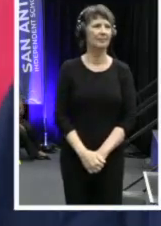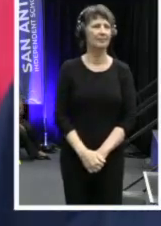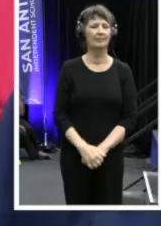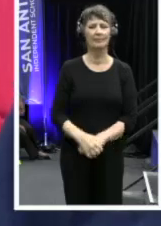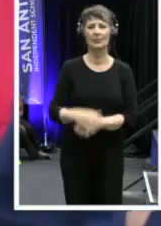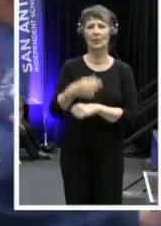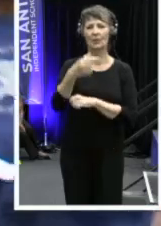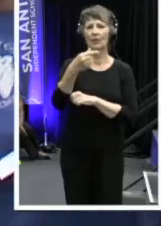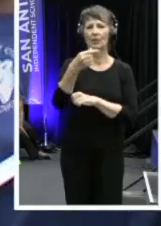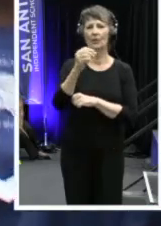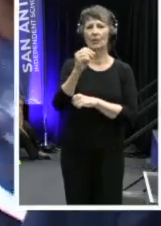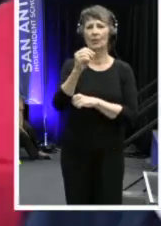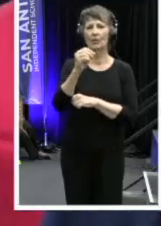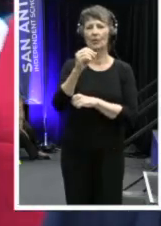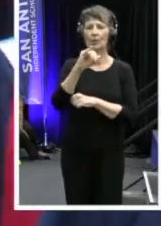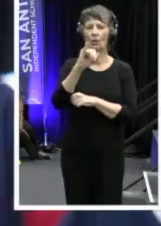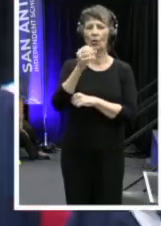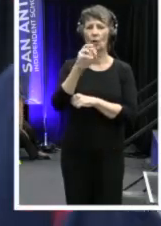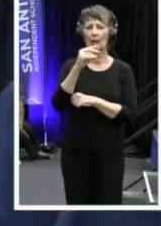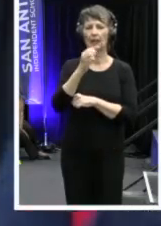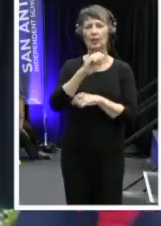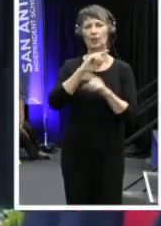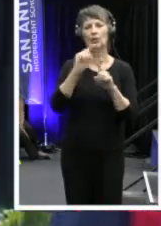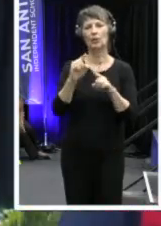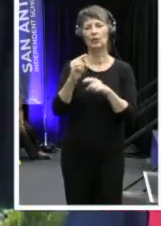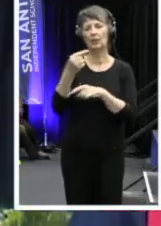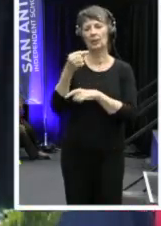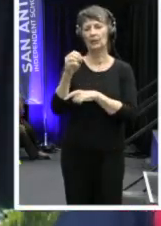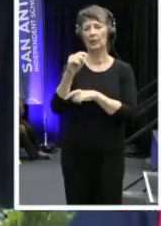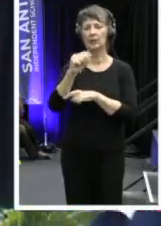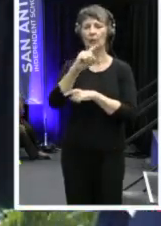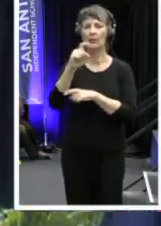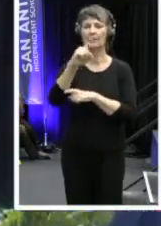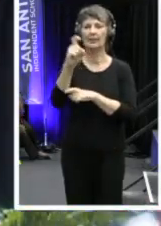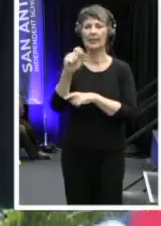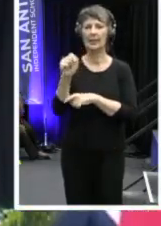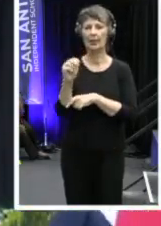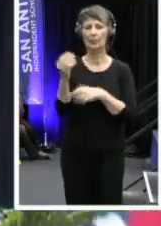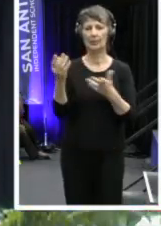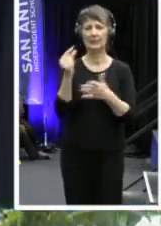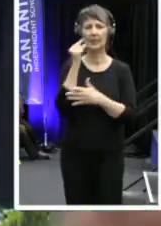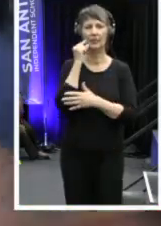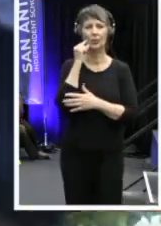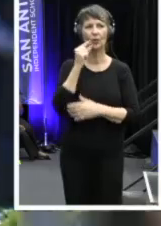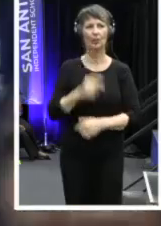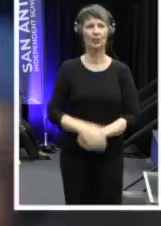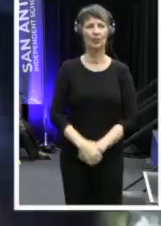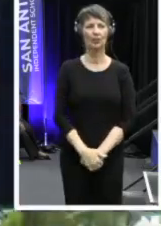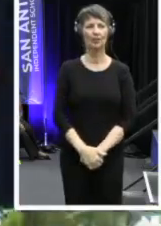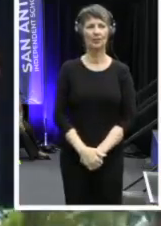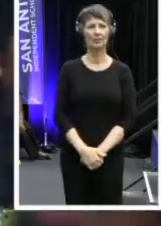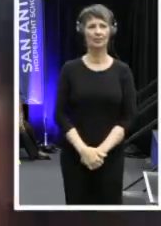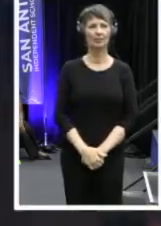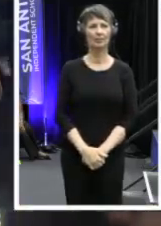Jorge Ramiro Gonzalez will be attending Texas A&M University at San Antonio.